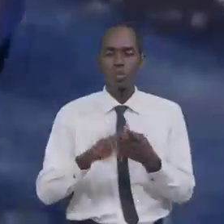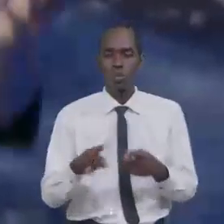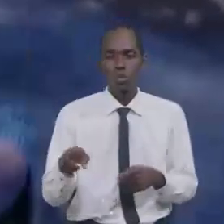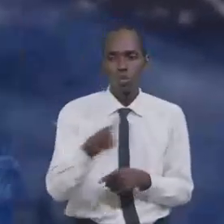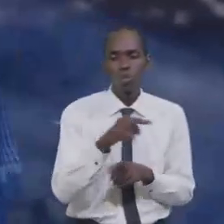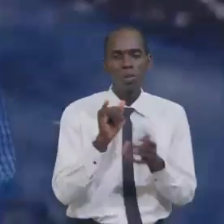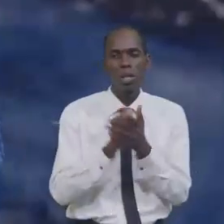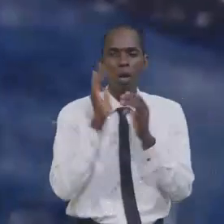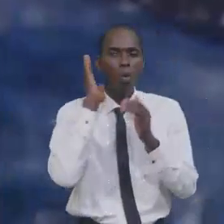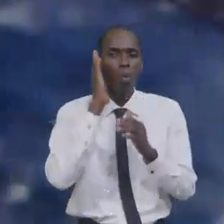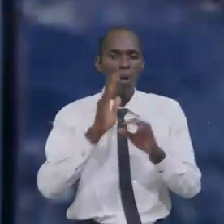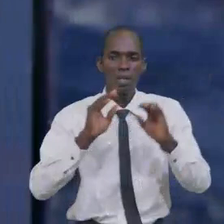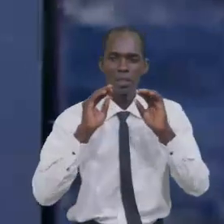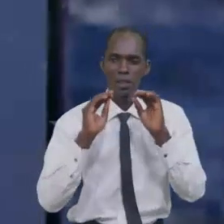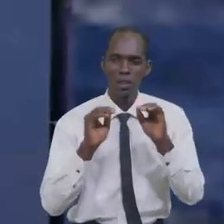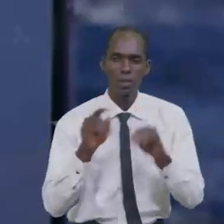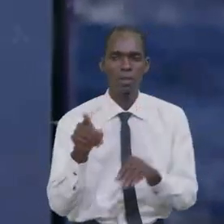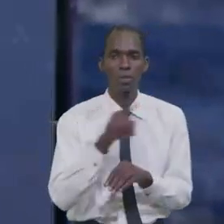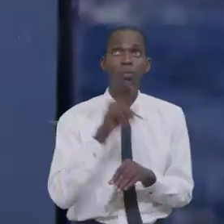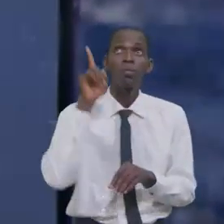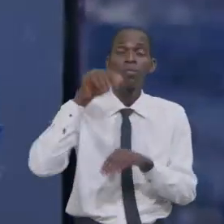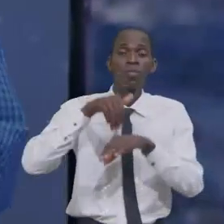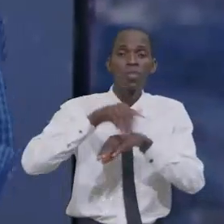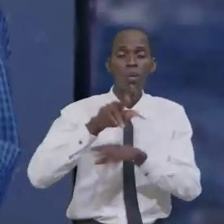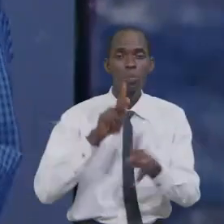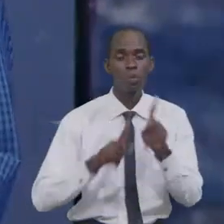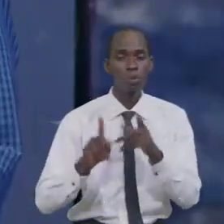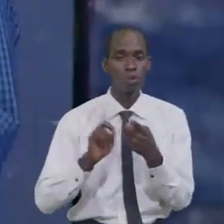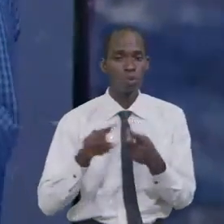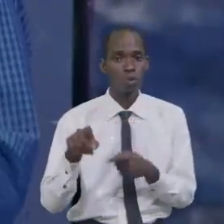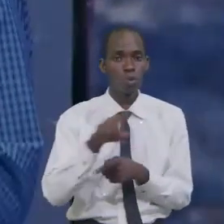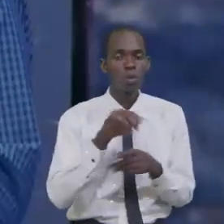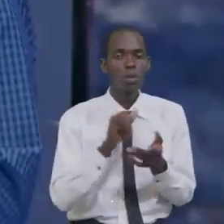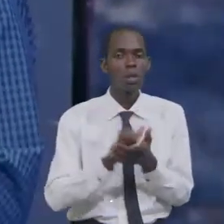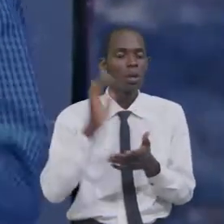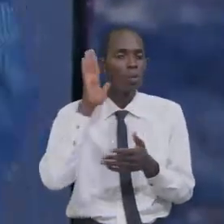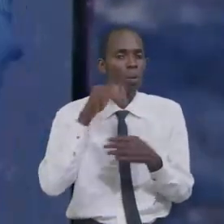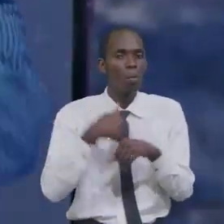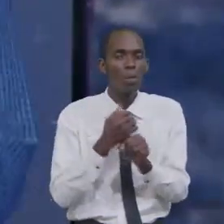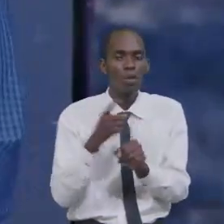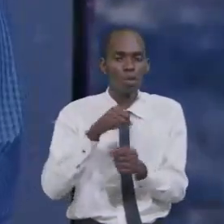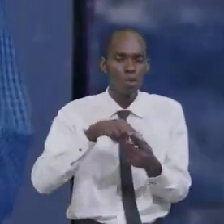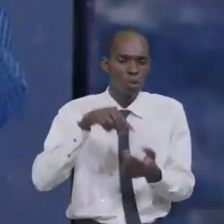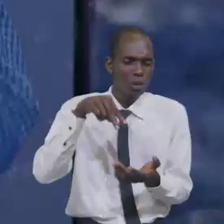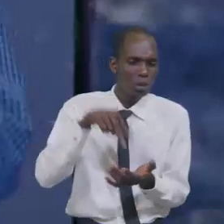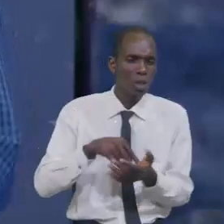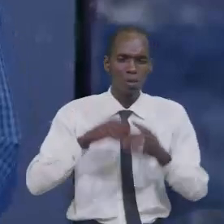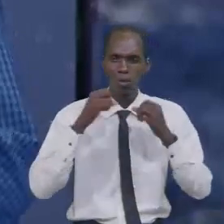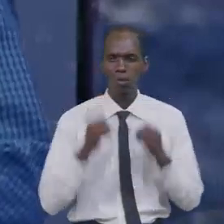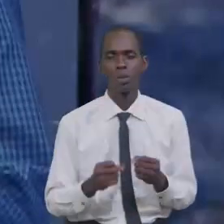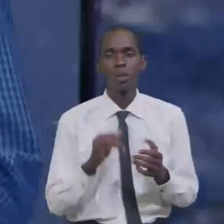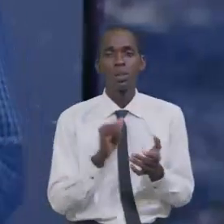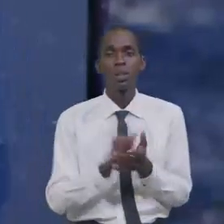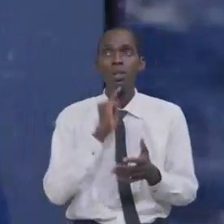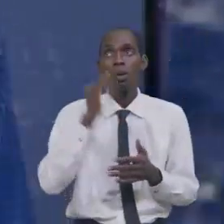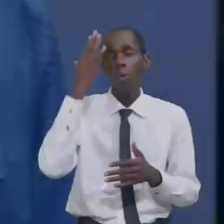That's why he sends people across your way that will make you stand up straight. That's why he sends messages